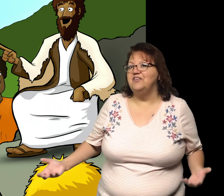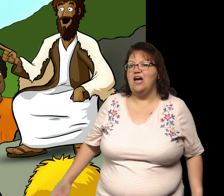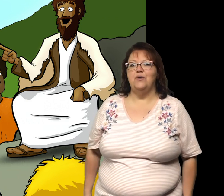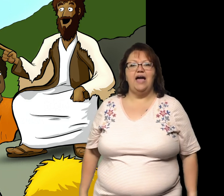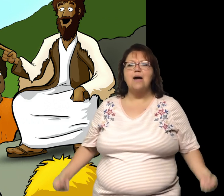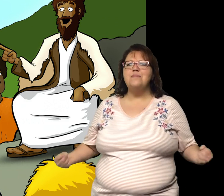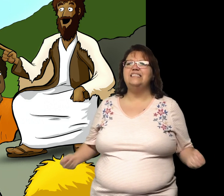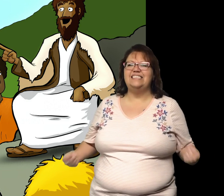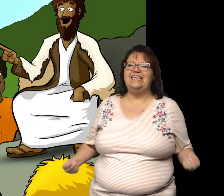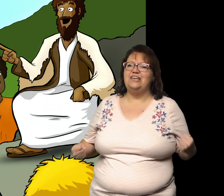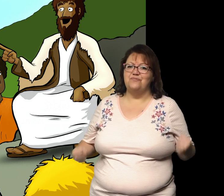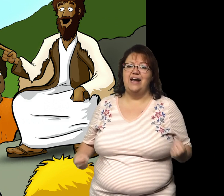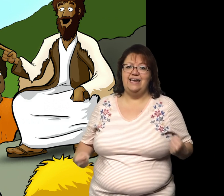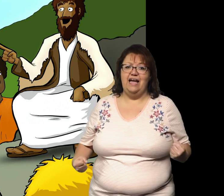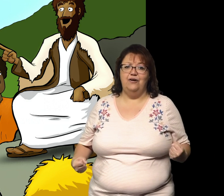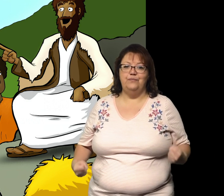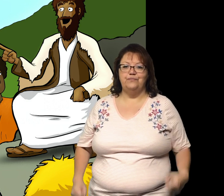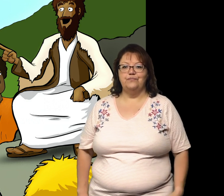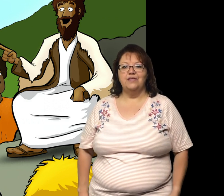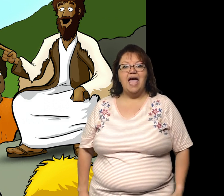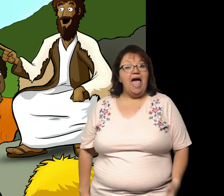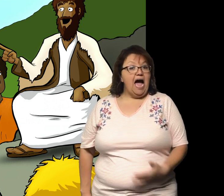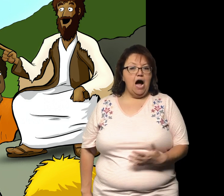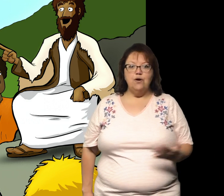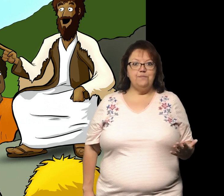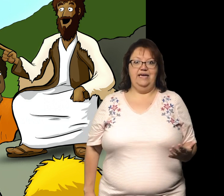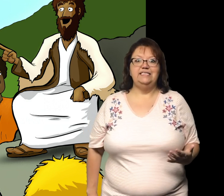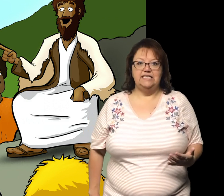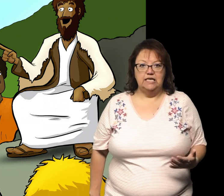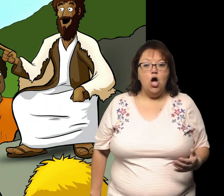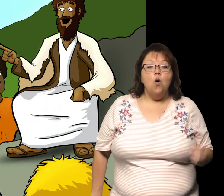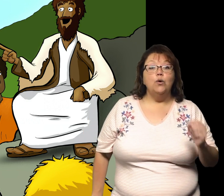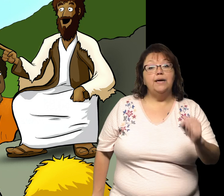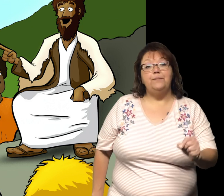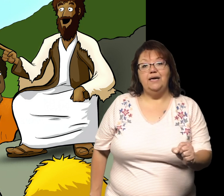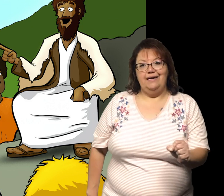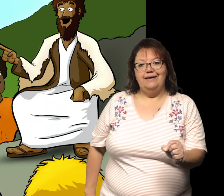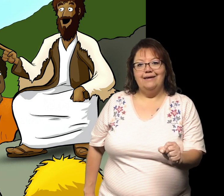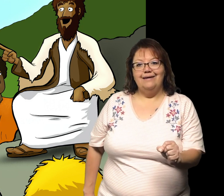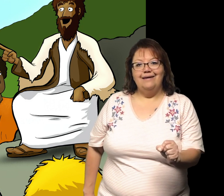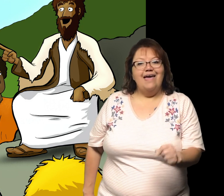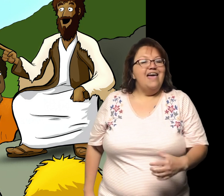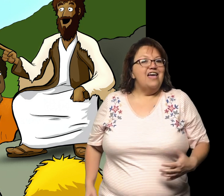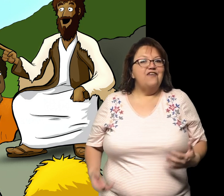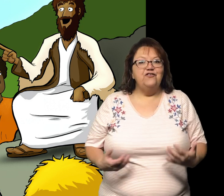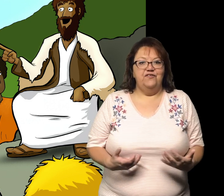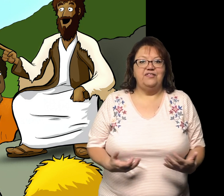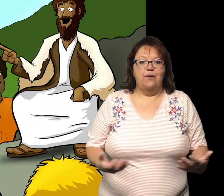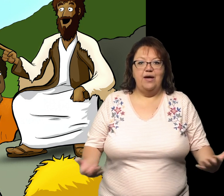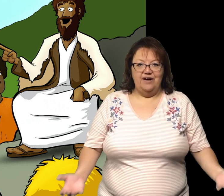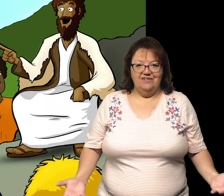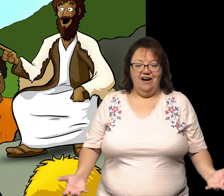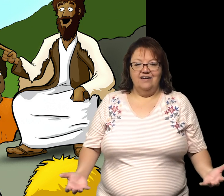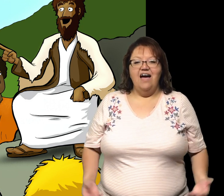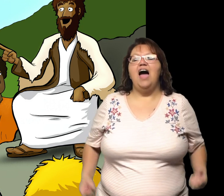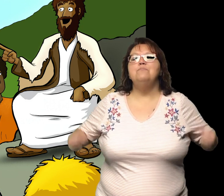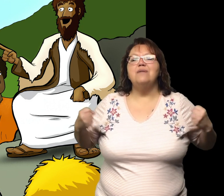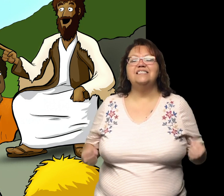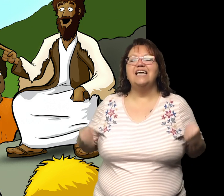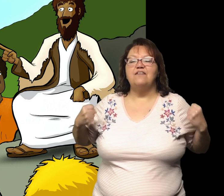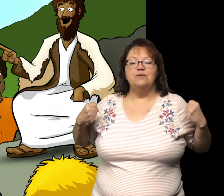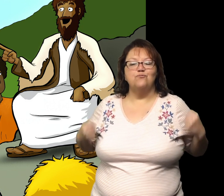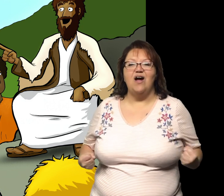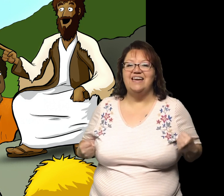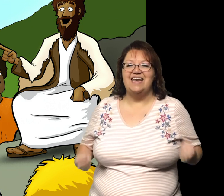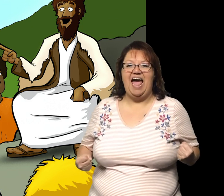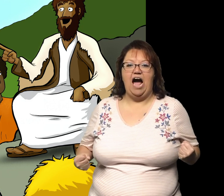sometimes we feel that way. I must eat right now. How amazing would it be if you felt that way about God? I